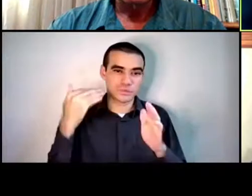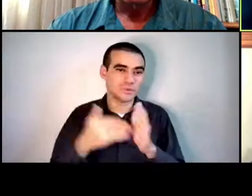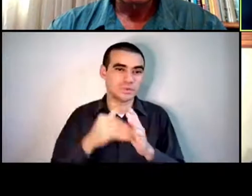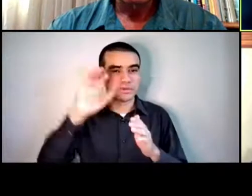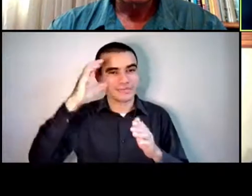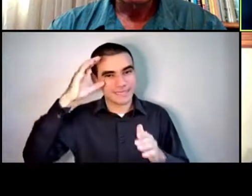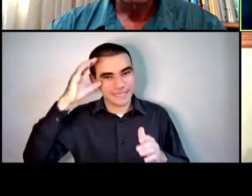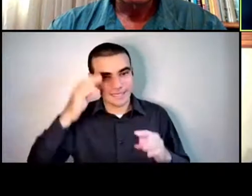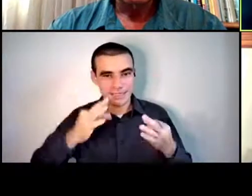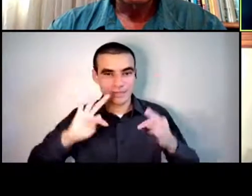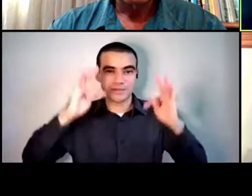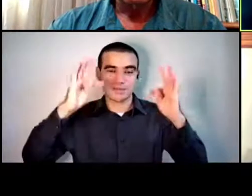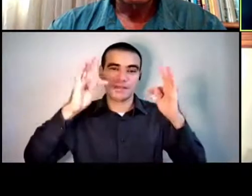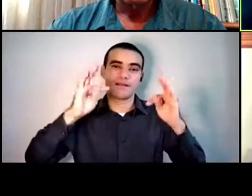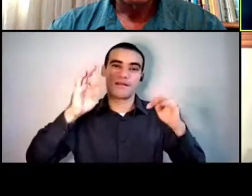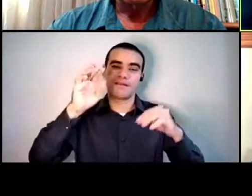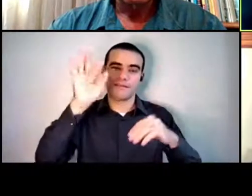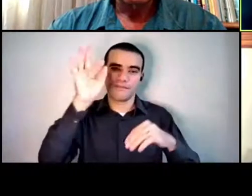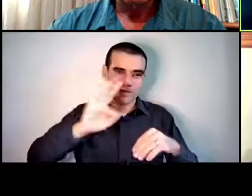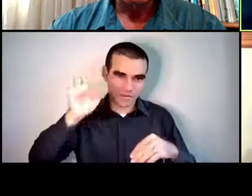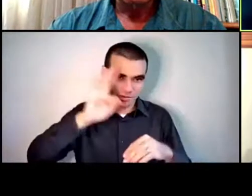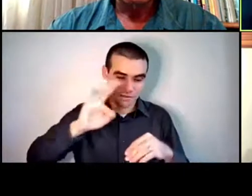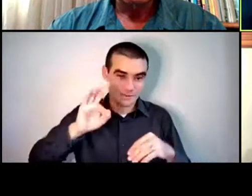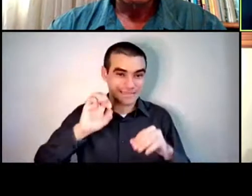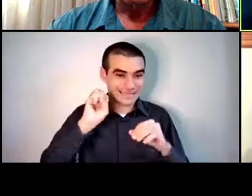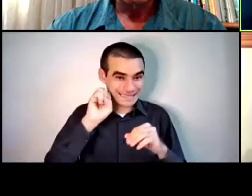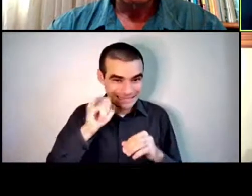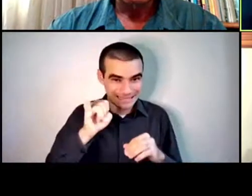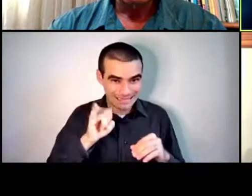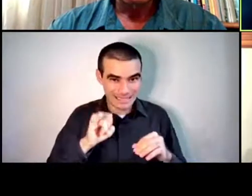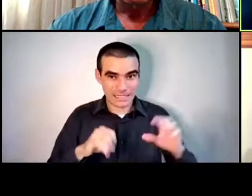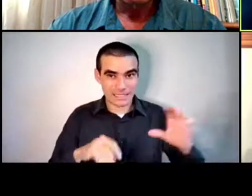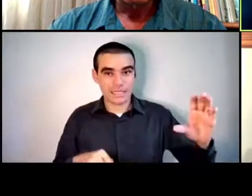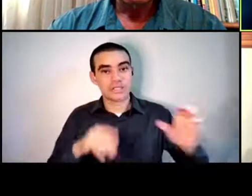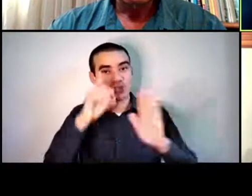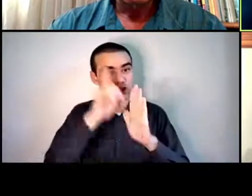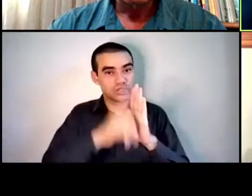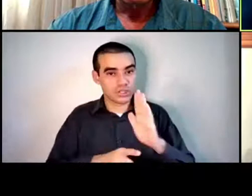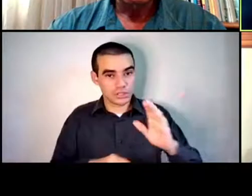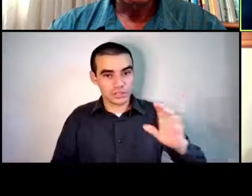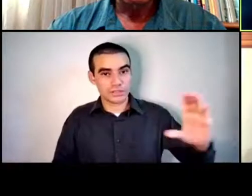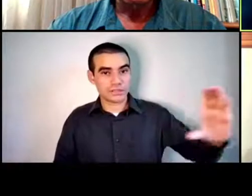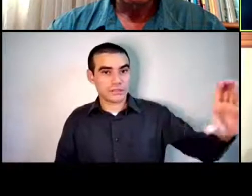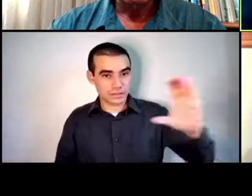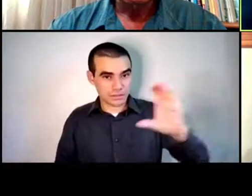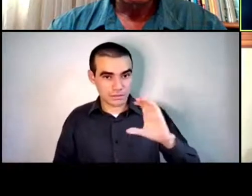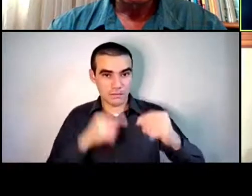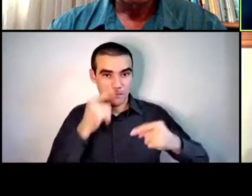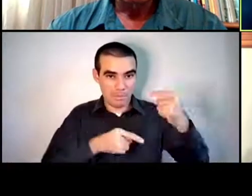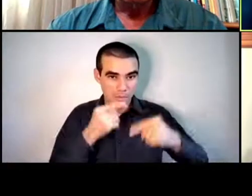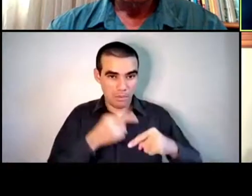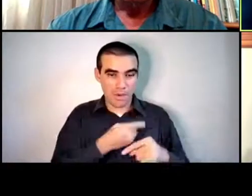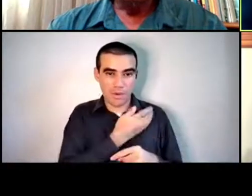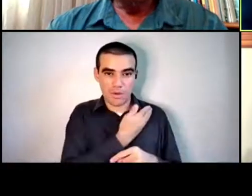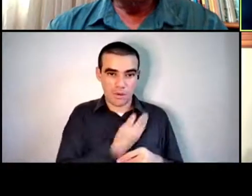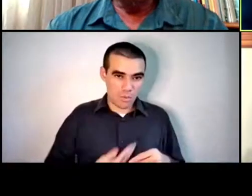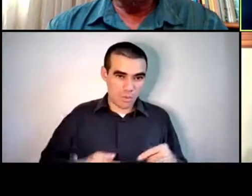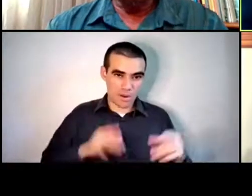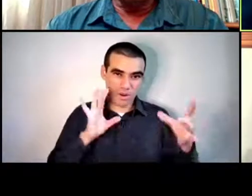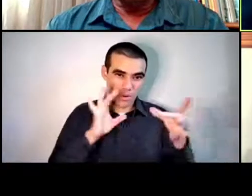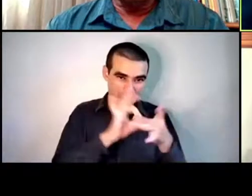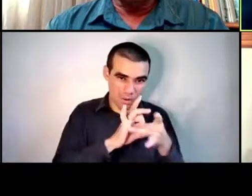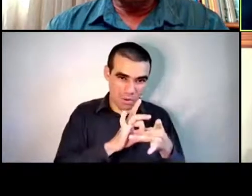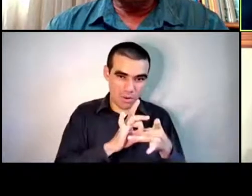4, maybe 5% of everything about technology and superior education. If you don't